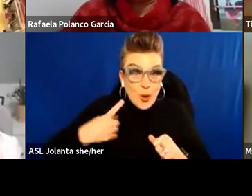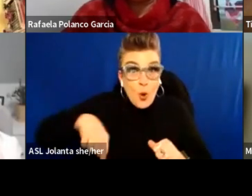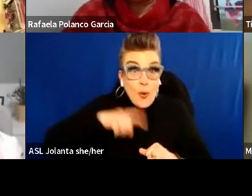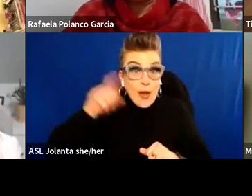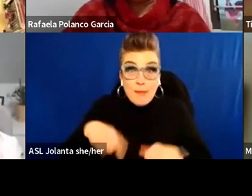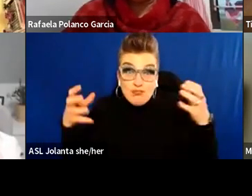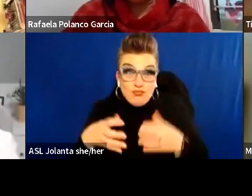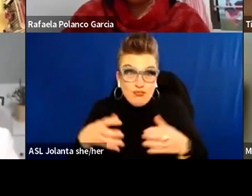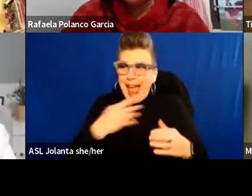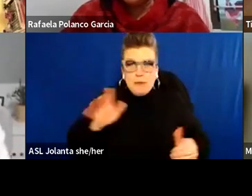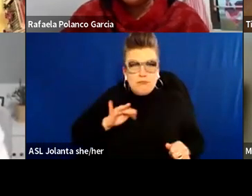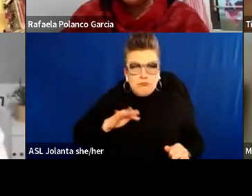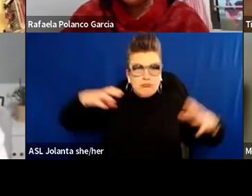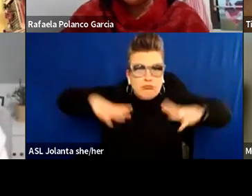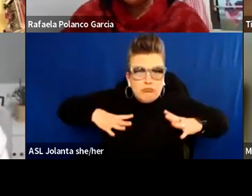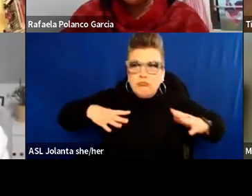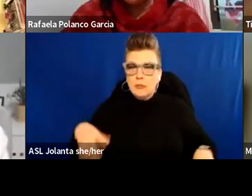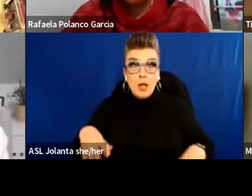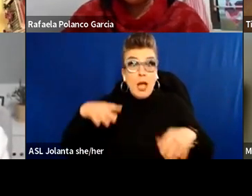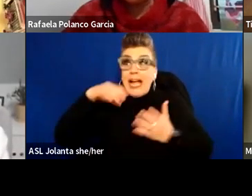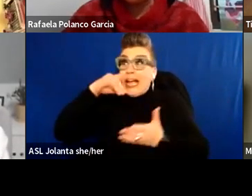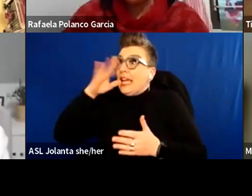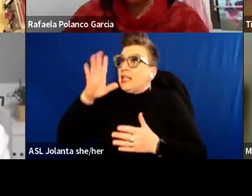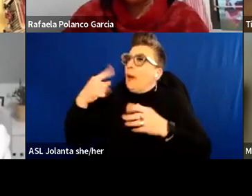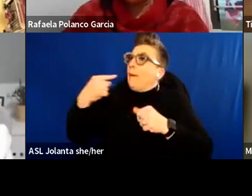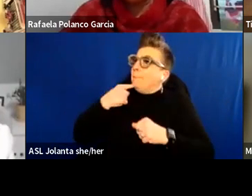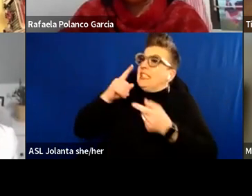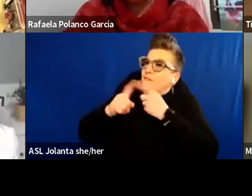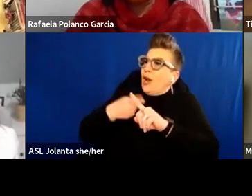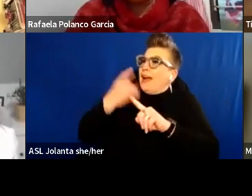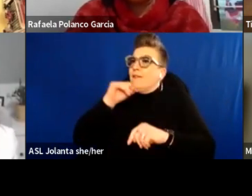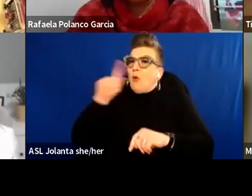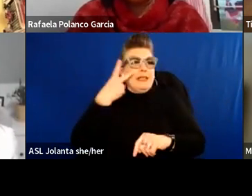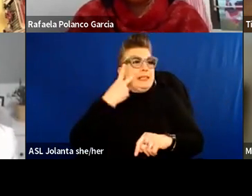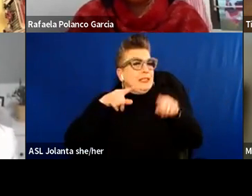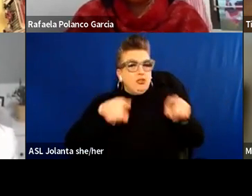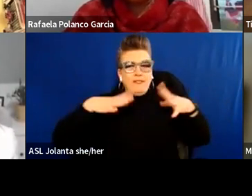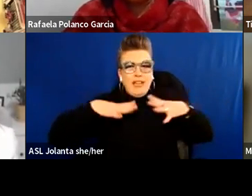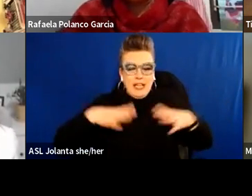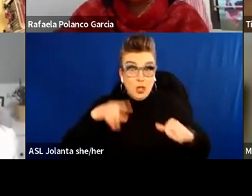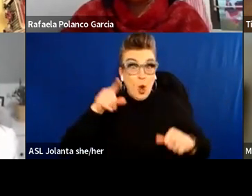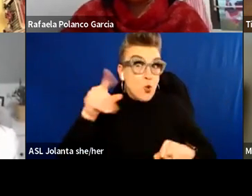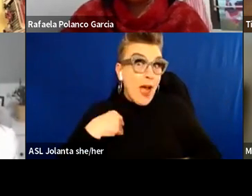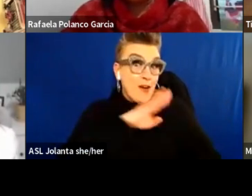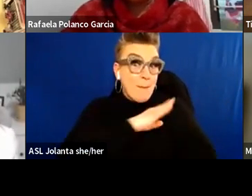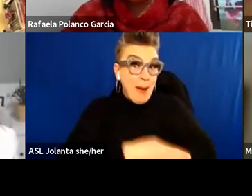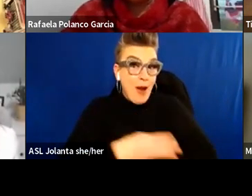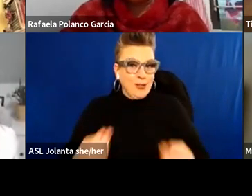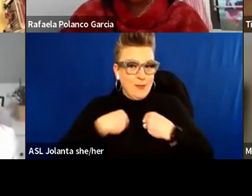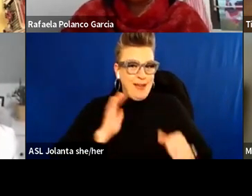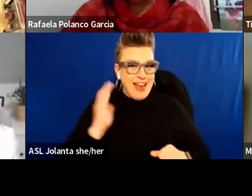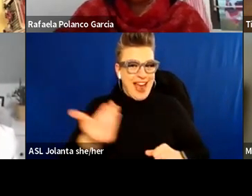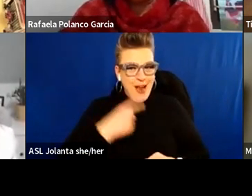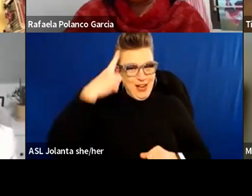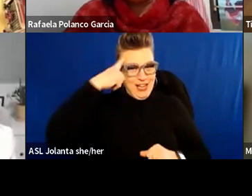vacations but kids will miss their friends and remember you have the power to make our dreams come true and can you add an elevator